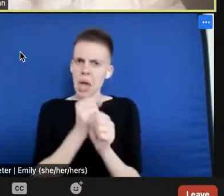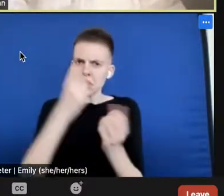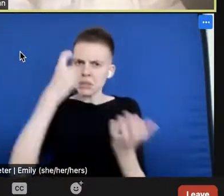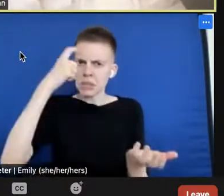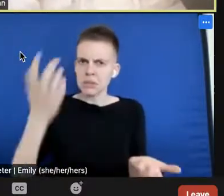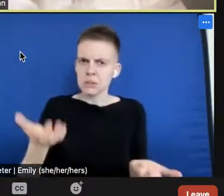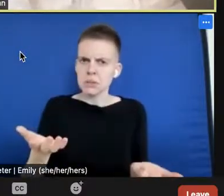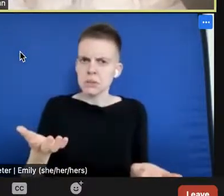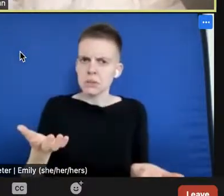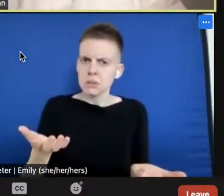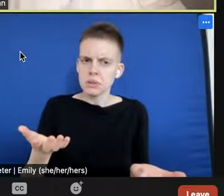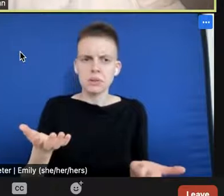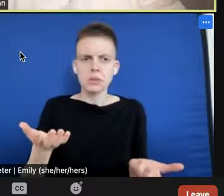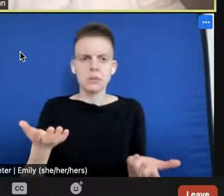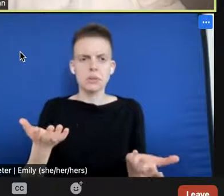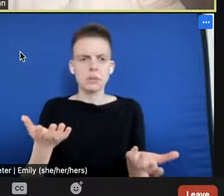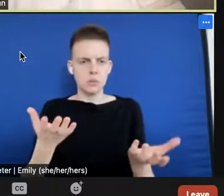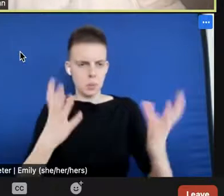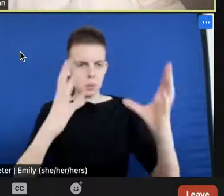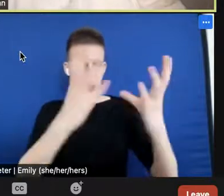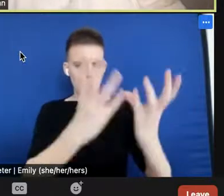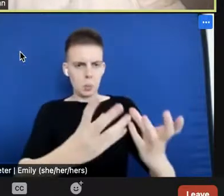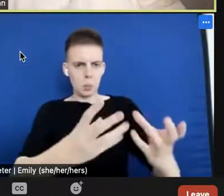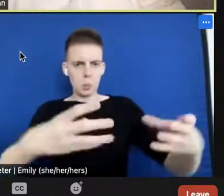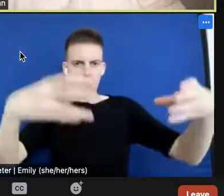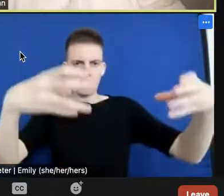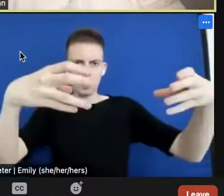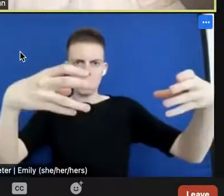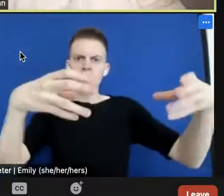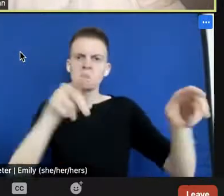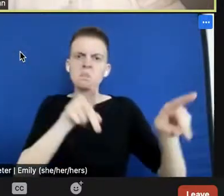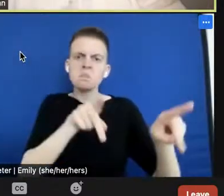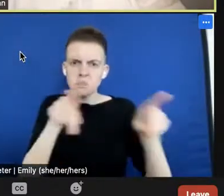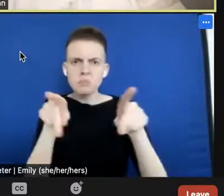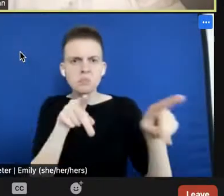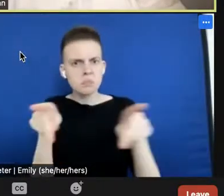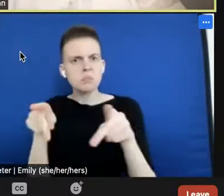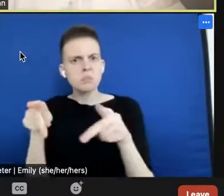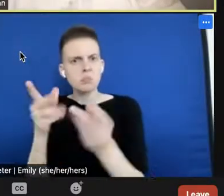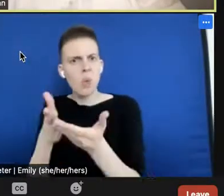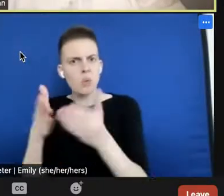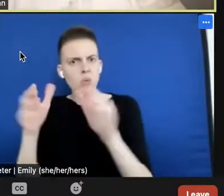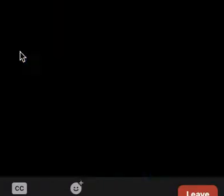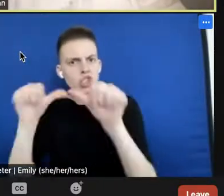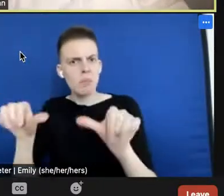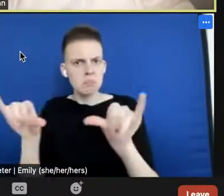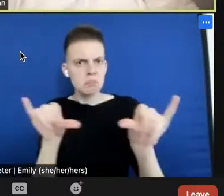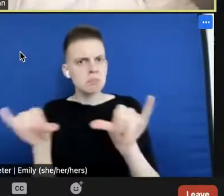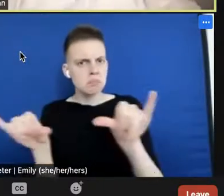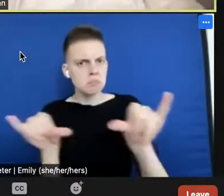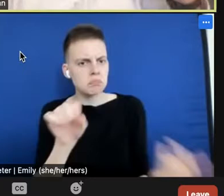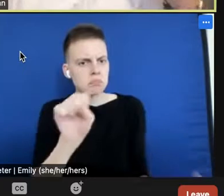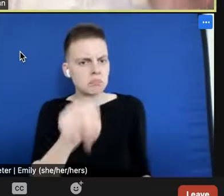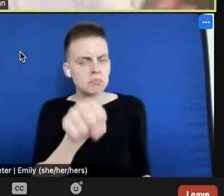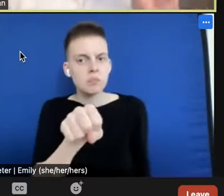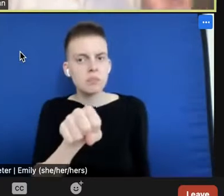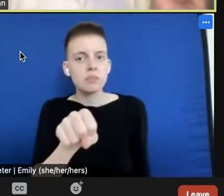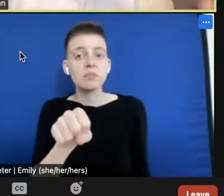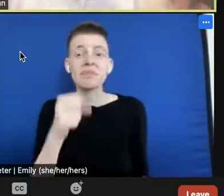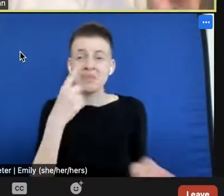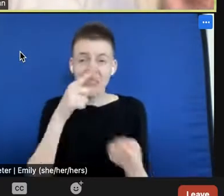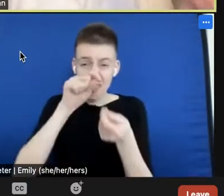In some ways, that gross form of a shoe is similar to the gross form of a boat. Okay, but the salient